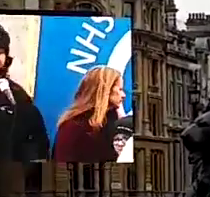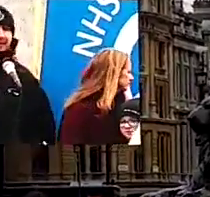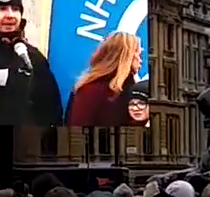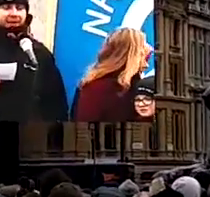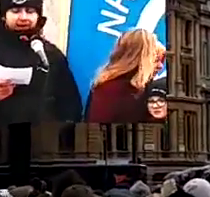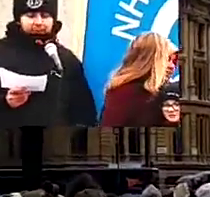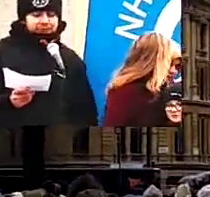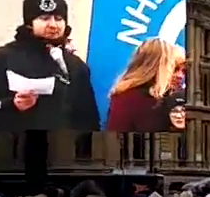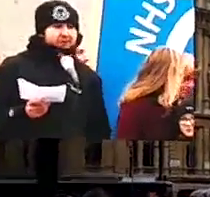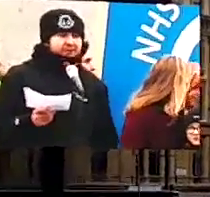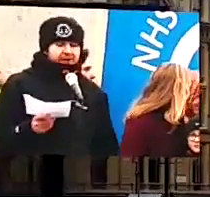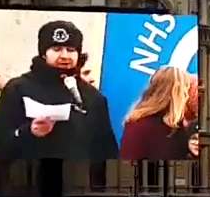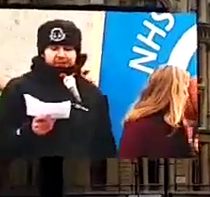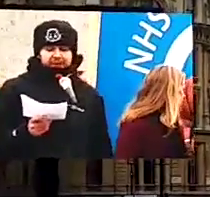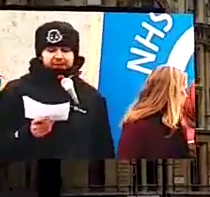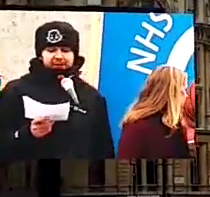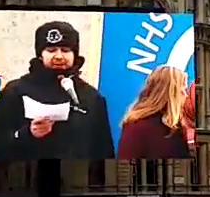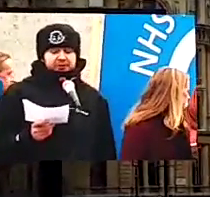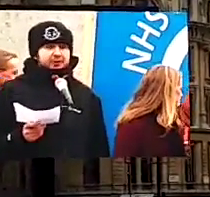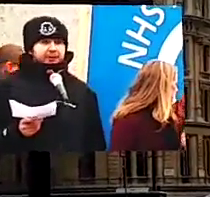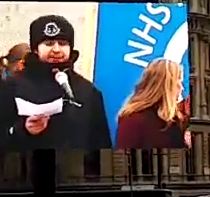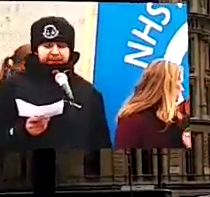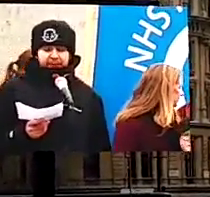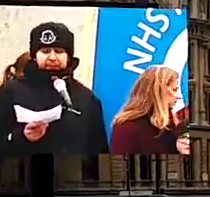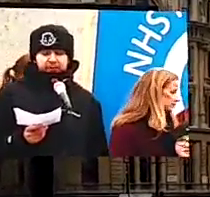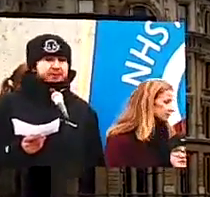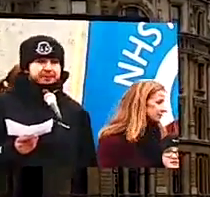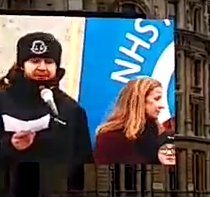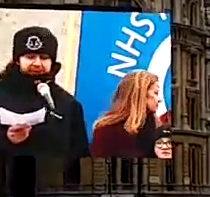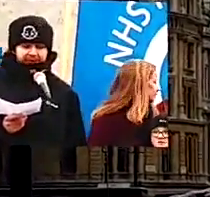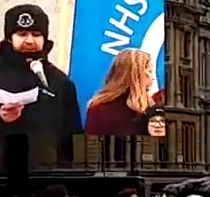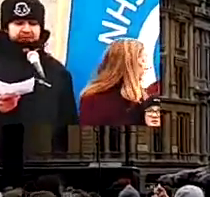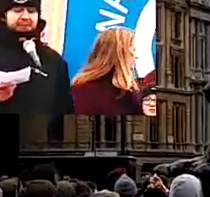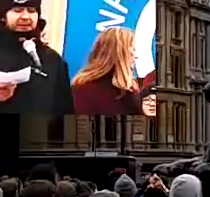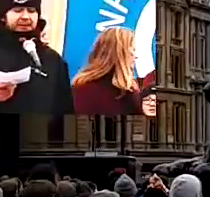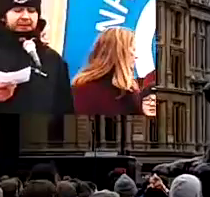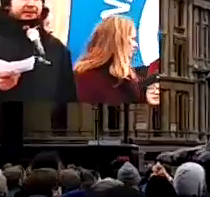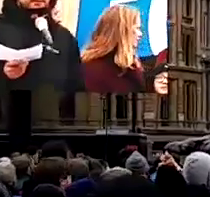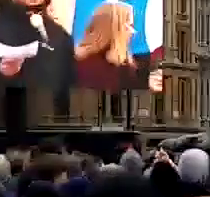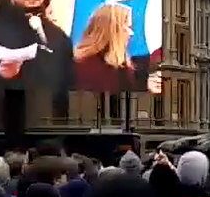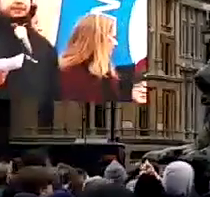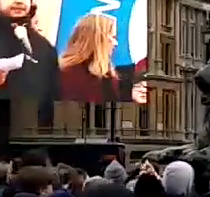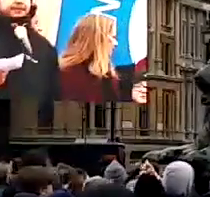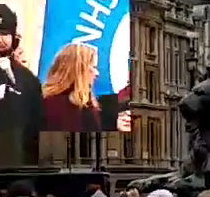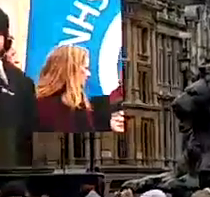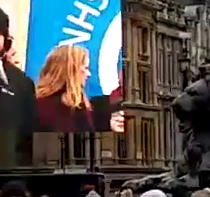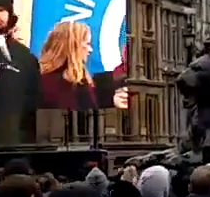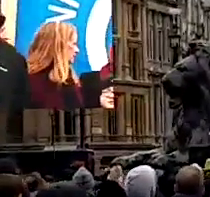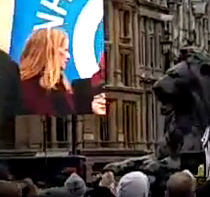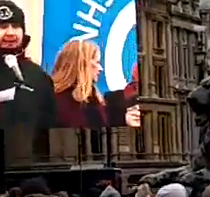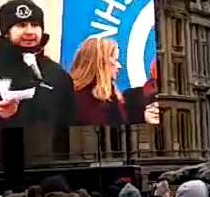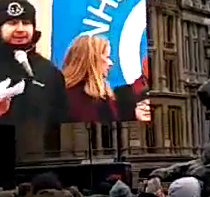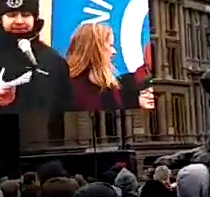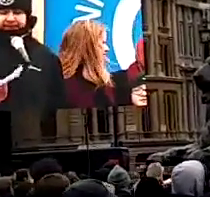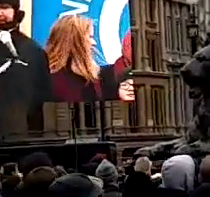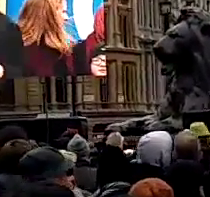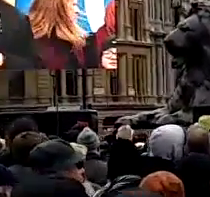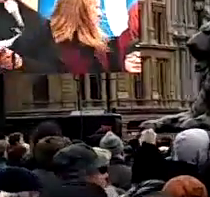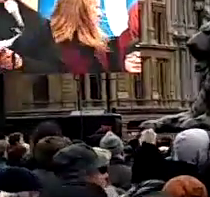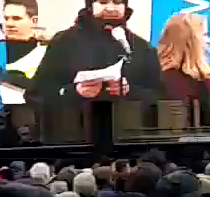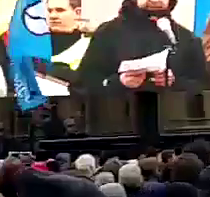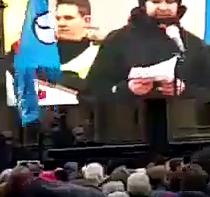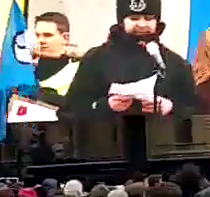Thank you. I want to start by talking about the most recent government spending review. Back in